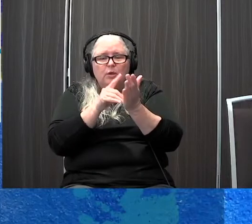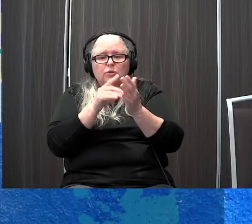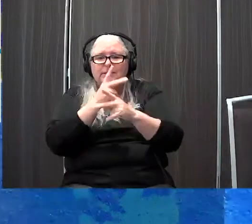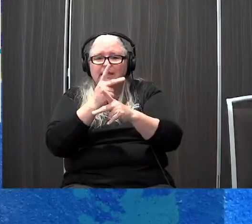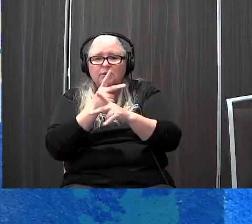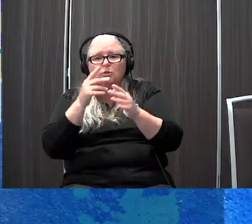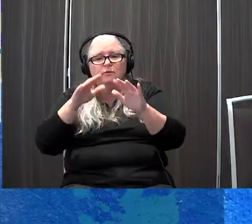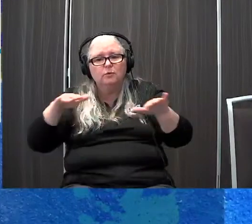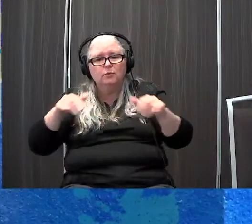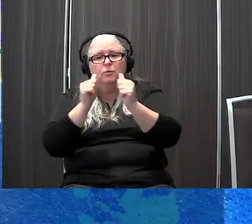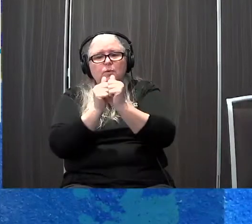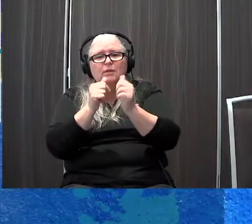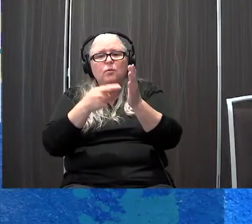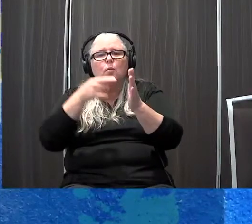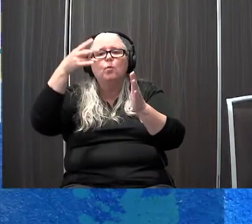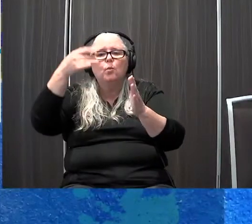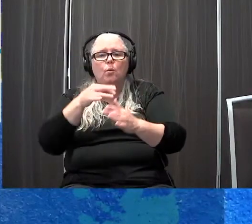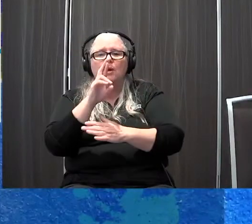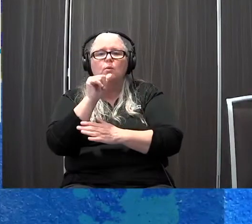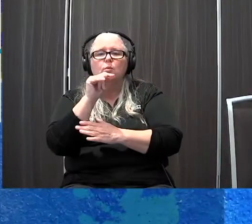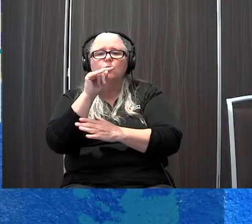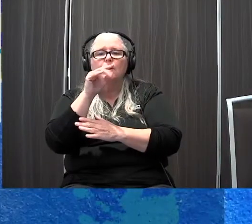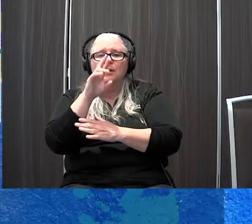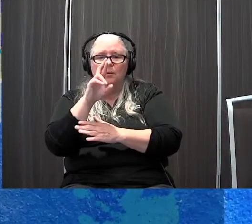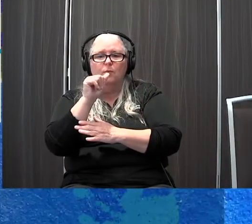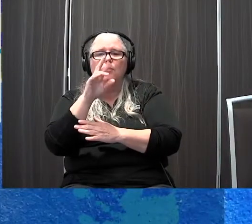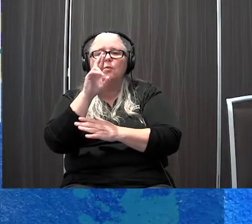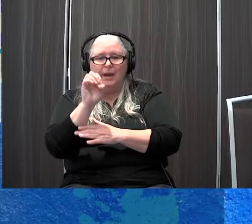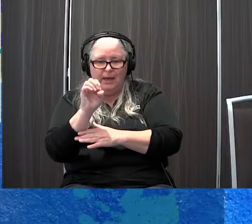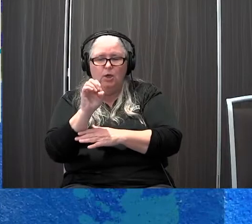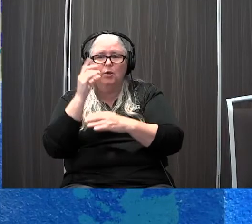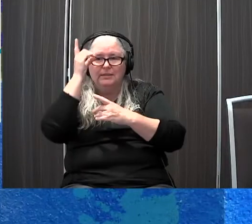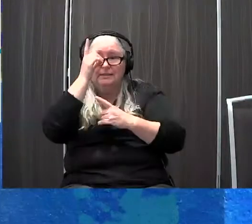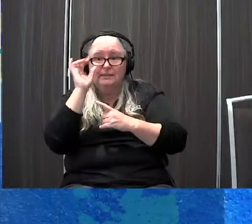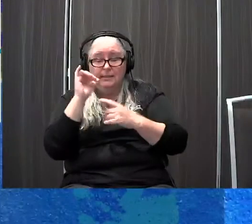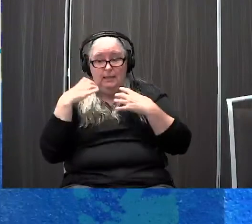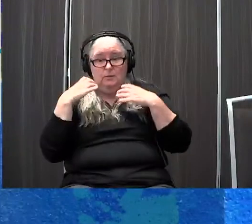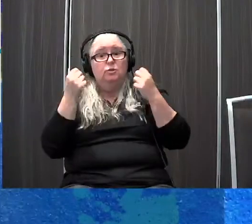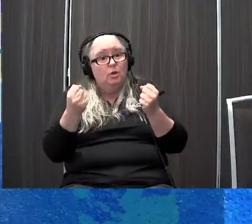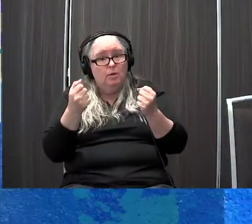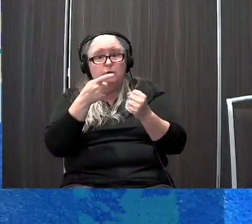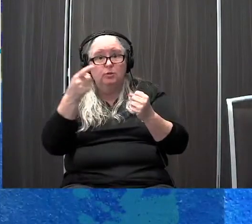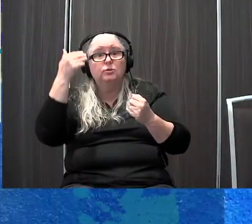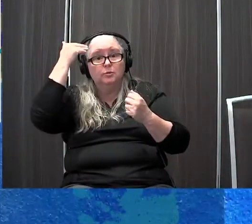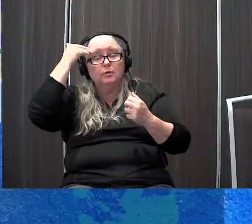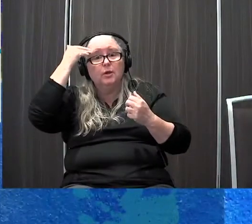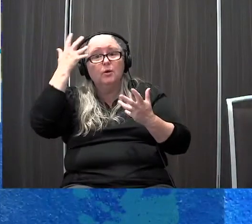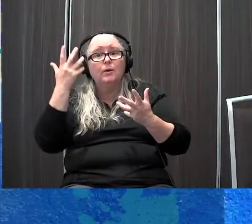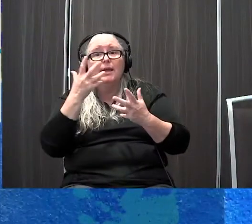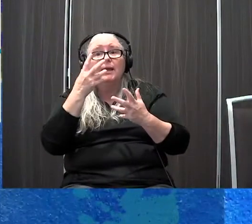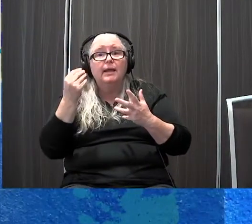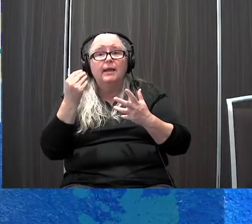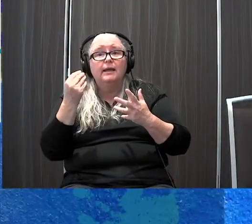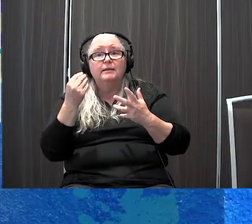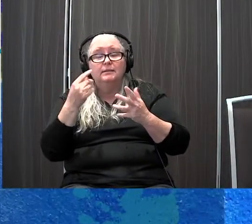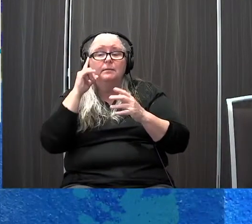And so that may be a rare condition. As you guys know, charge is one of those, or that is due to a